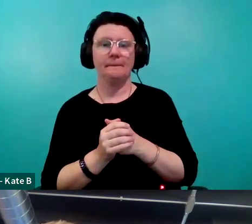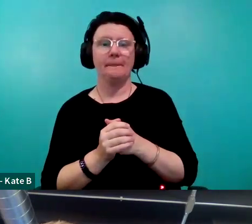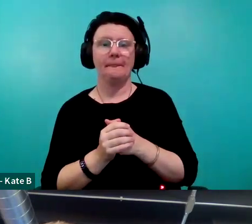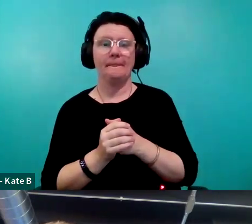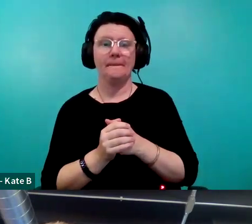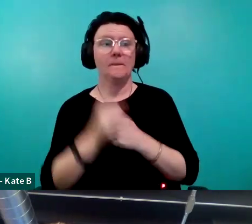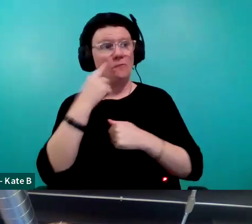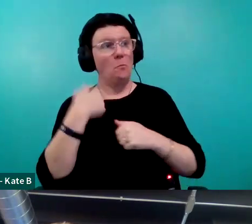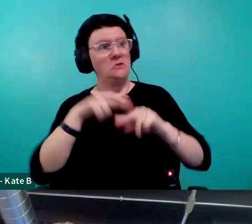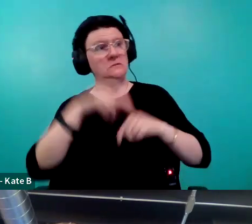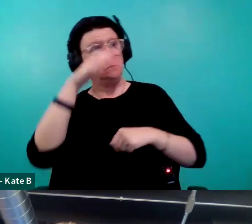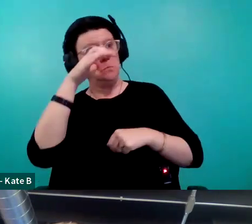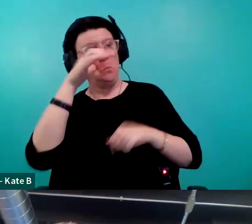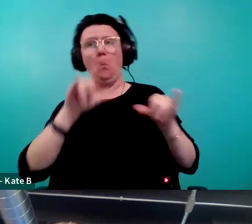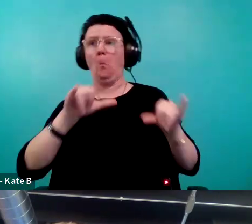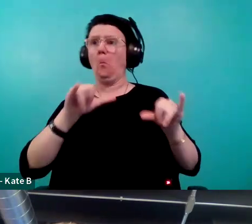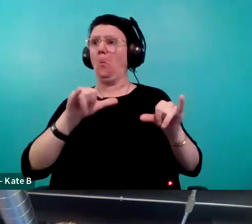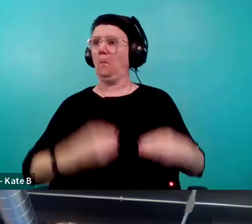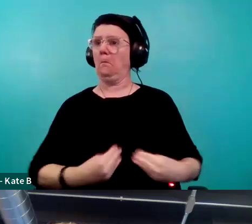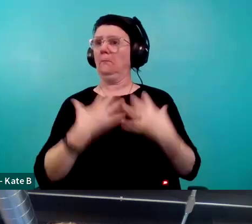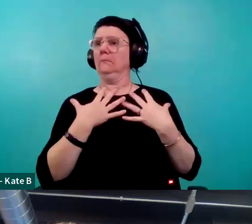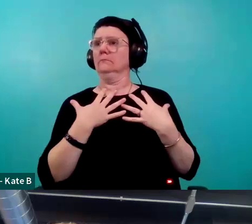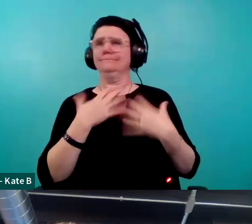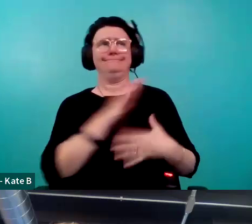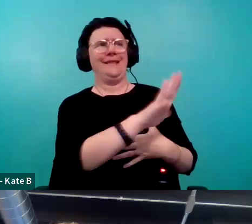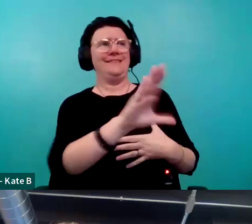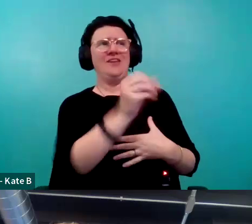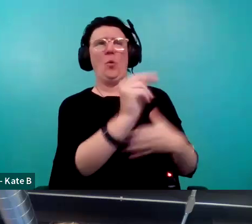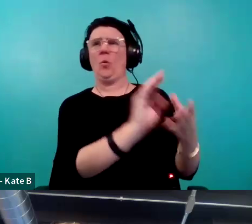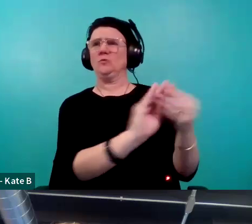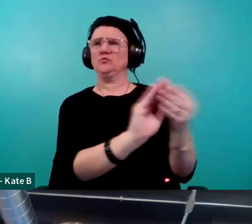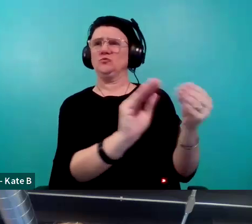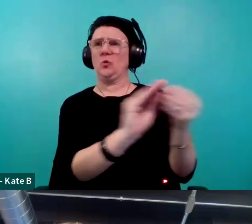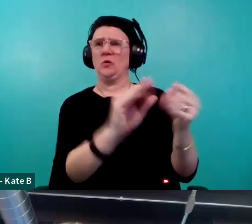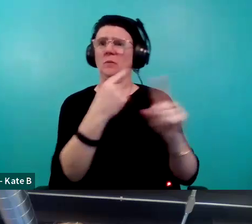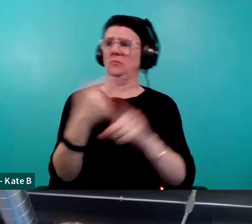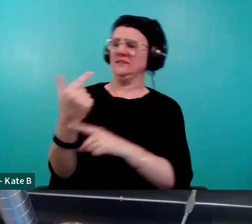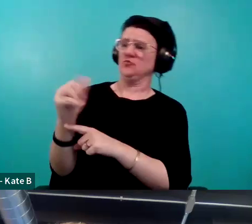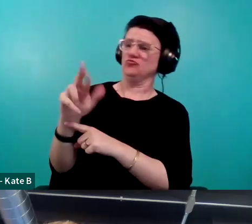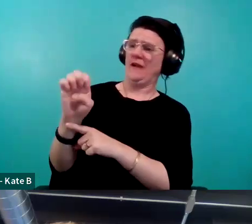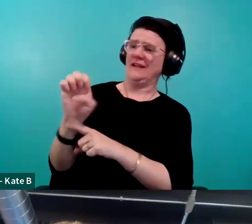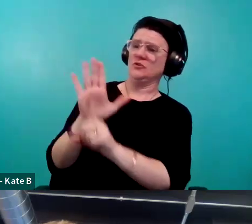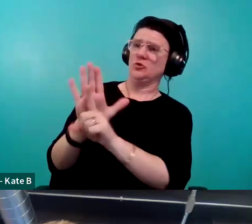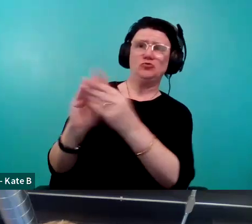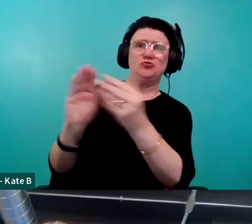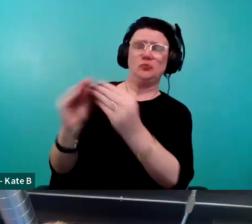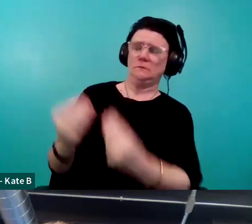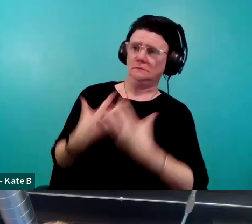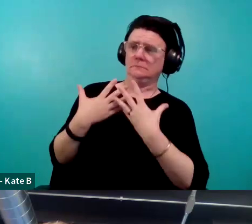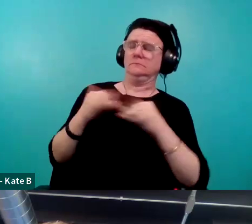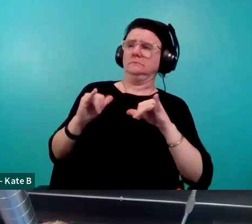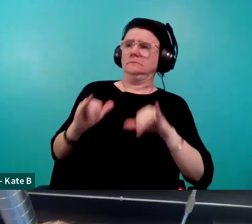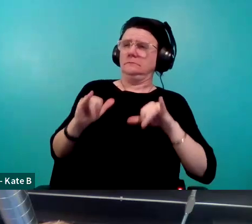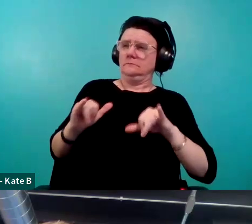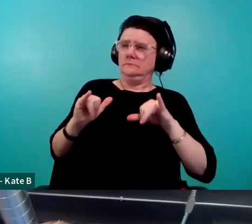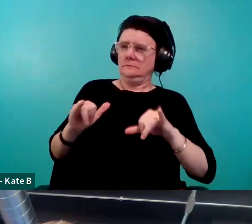very, very inspiring to have students share Grace's story, help me understand